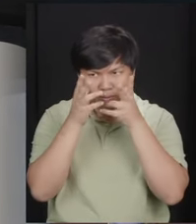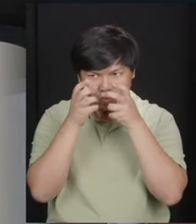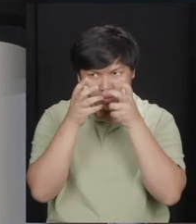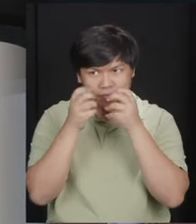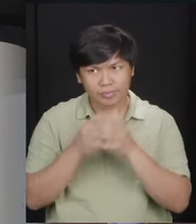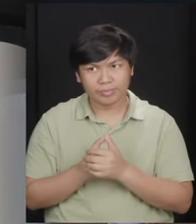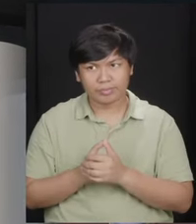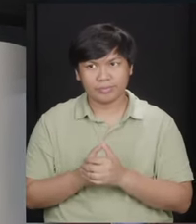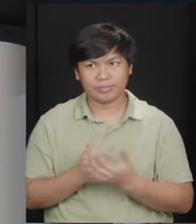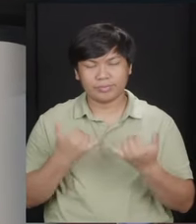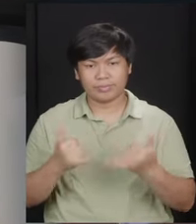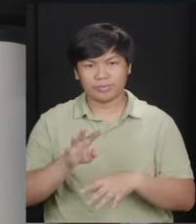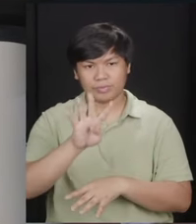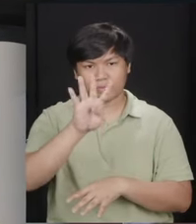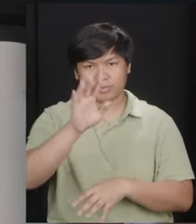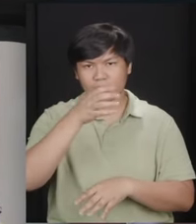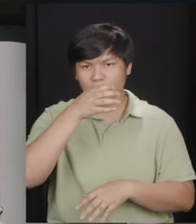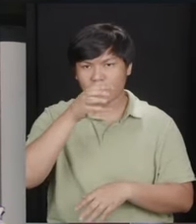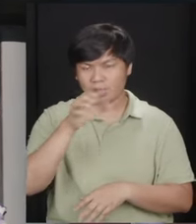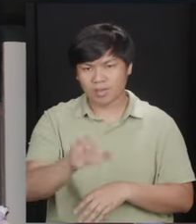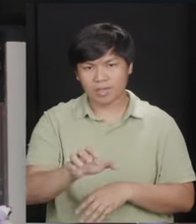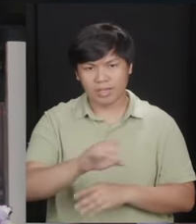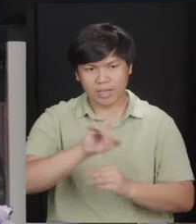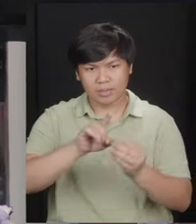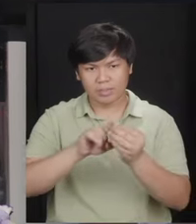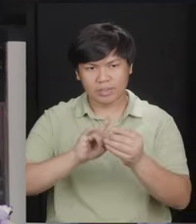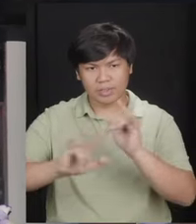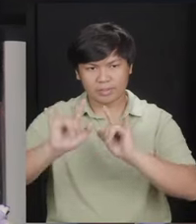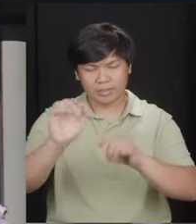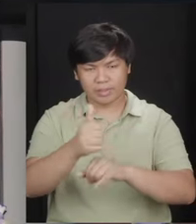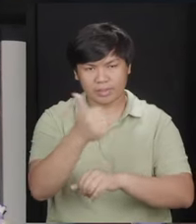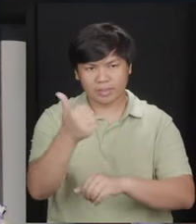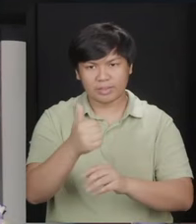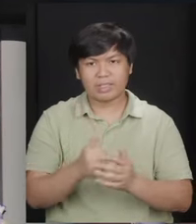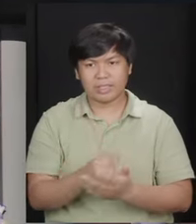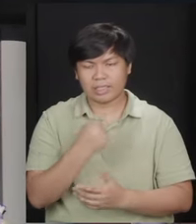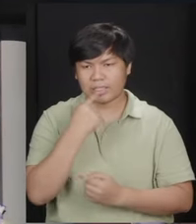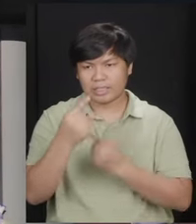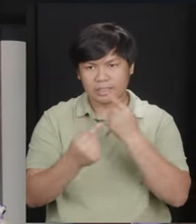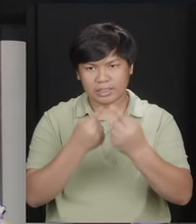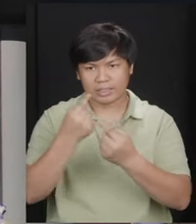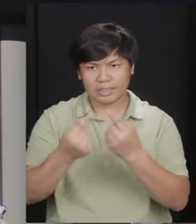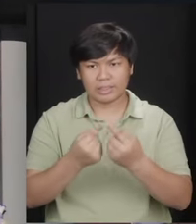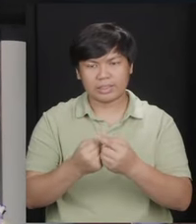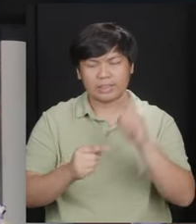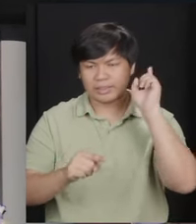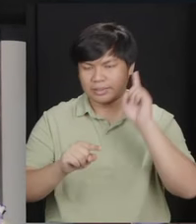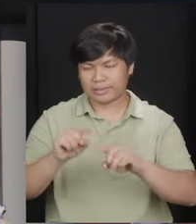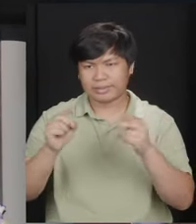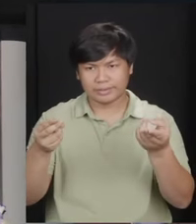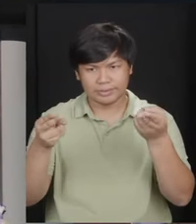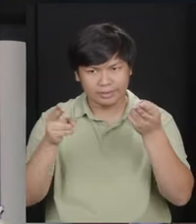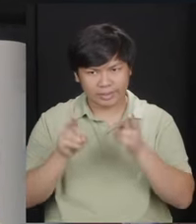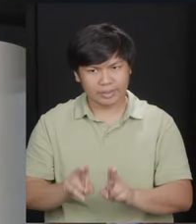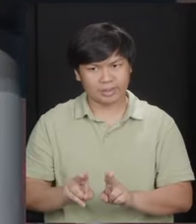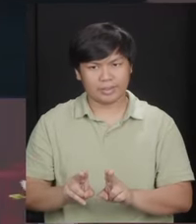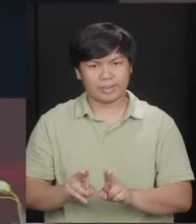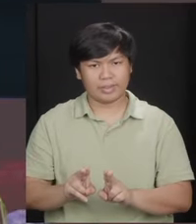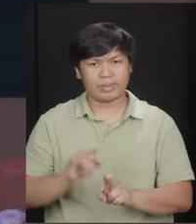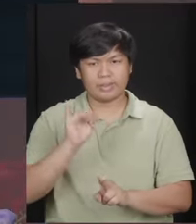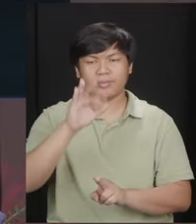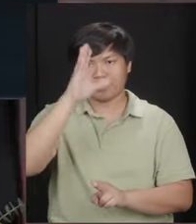let's look at four commands about loving others, which I will tell you are impossible